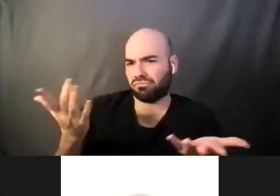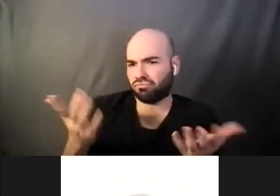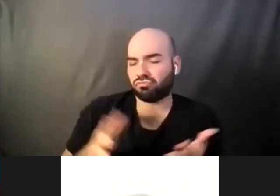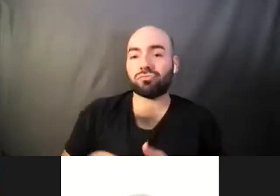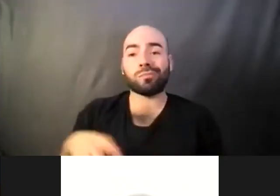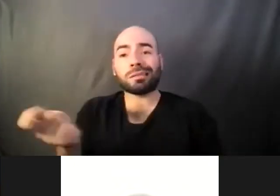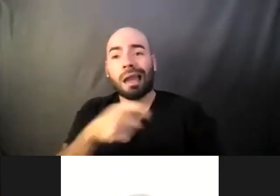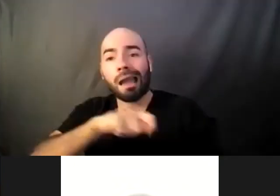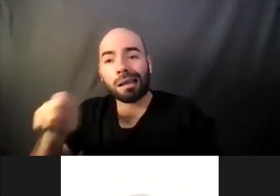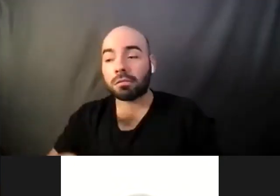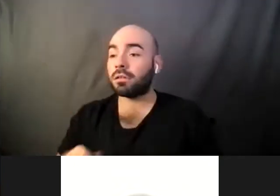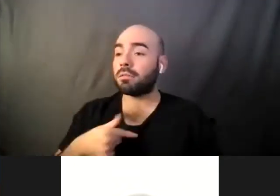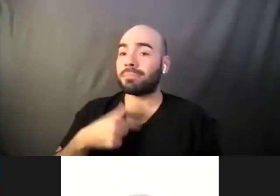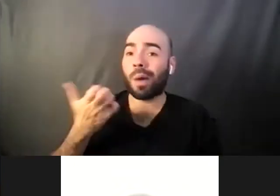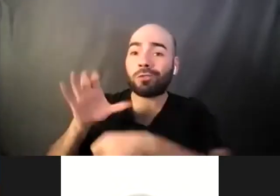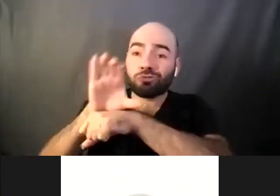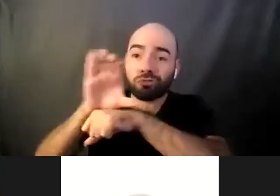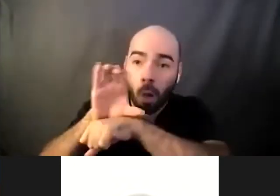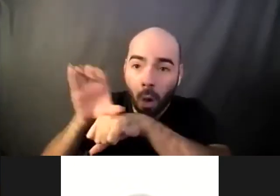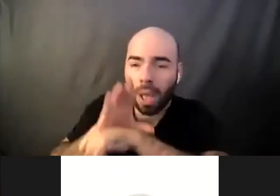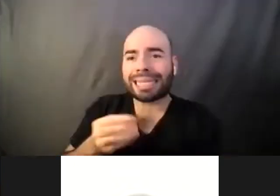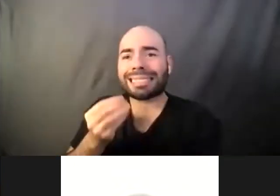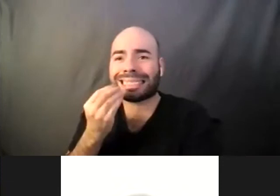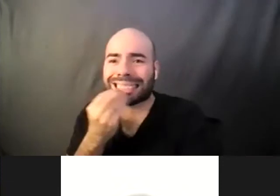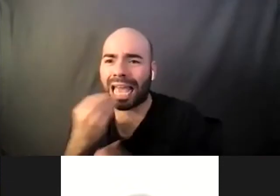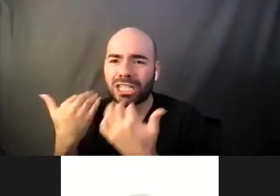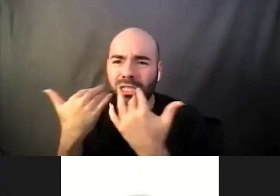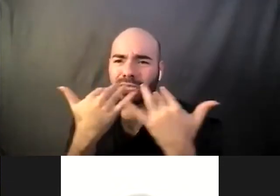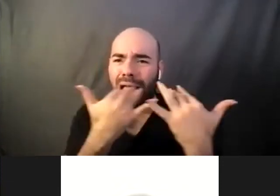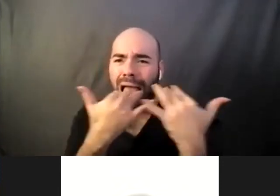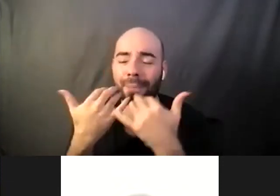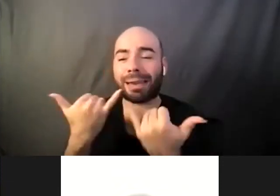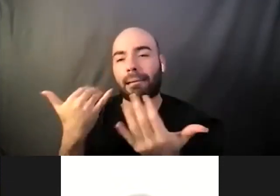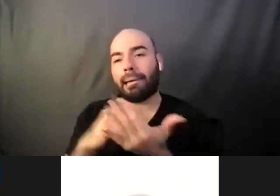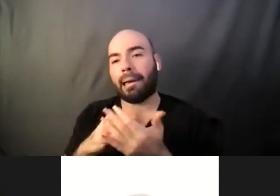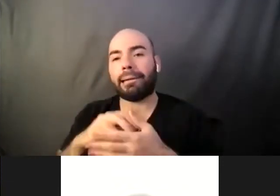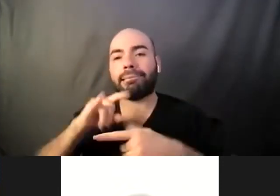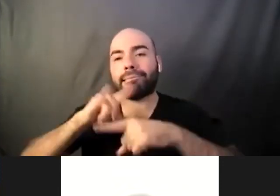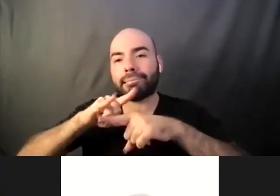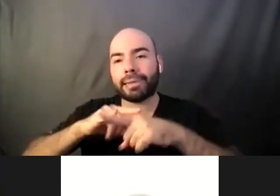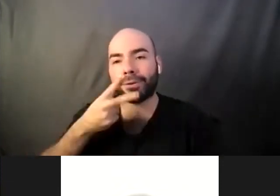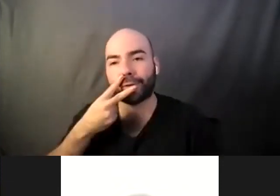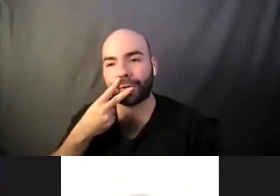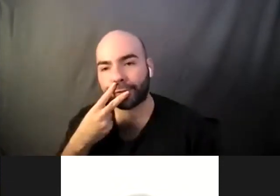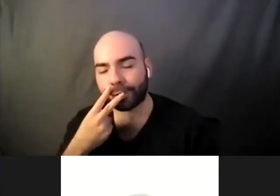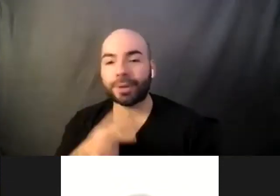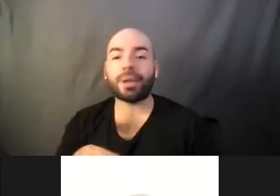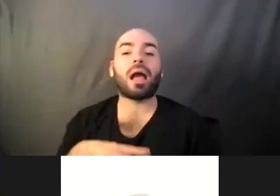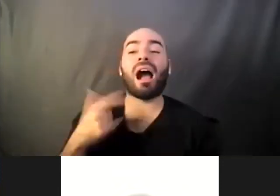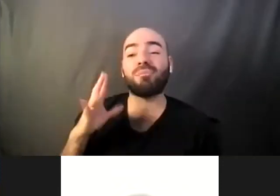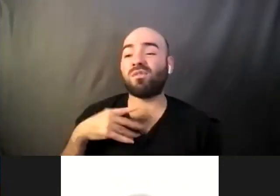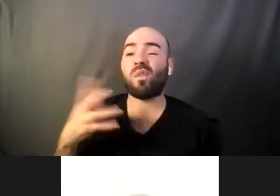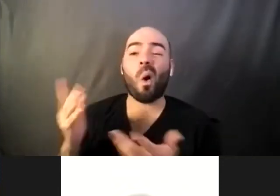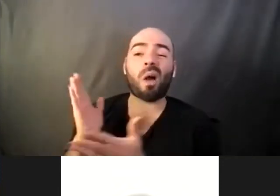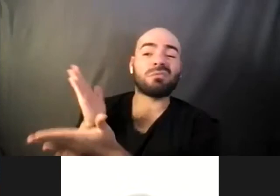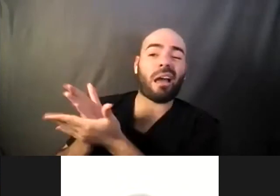eat chocolate when I want to eat chocolate. Right? I'm back to smoking cigarettes for a little bit because I took a bunch of time off, but you know